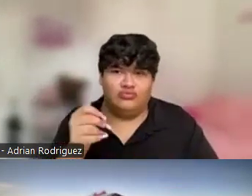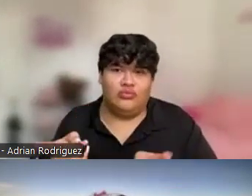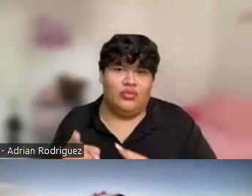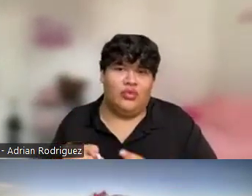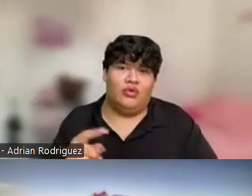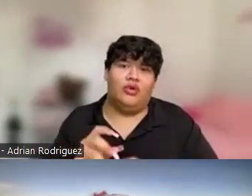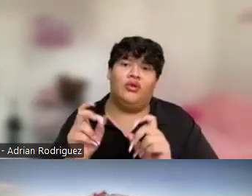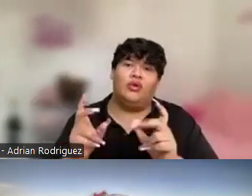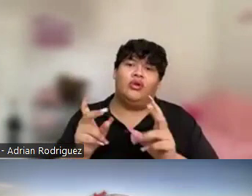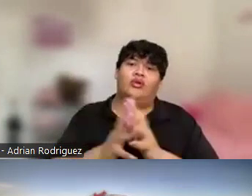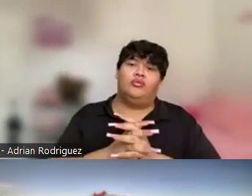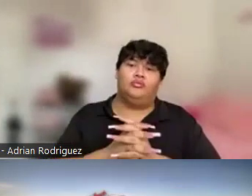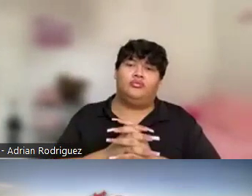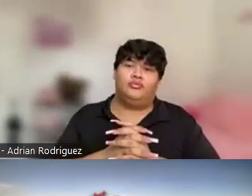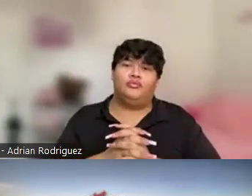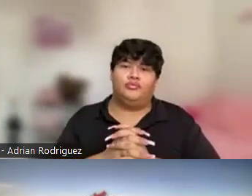Okay.